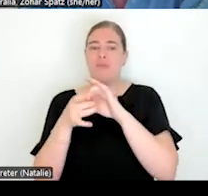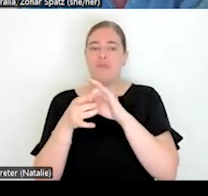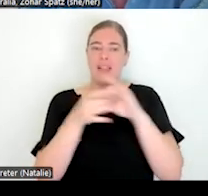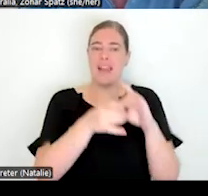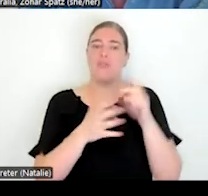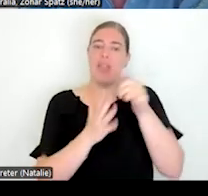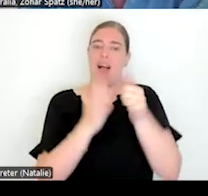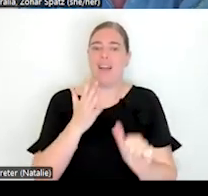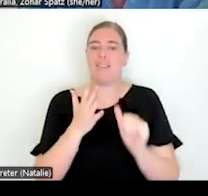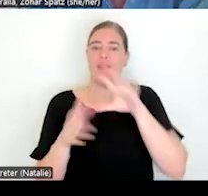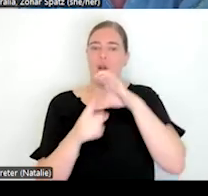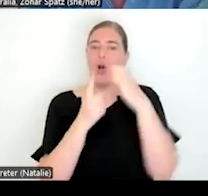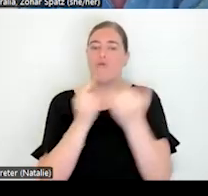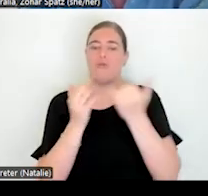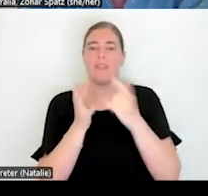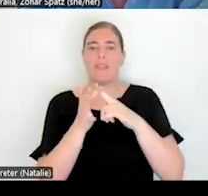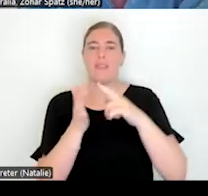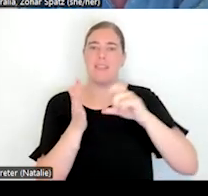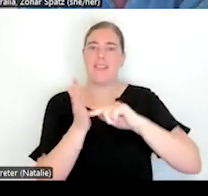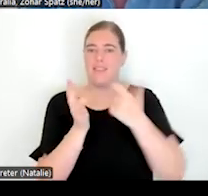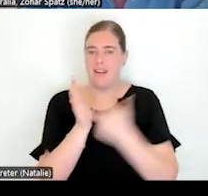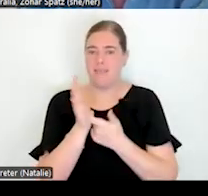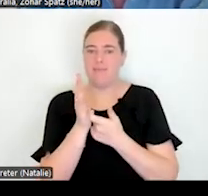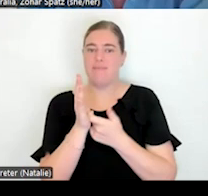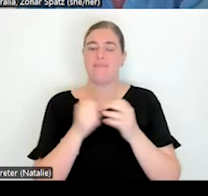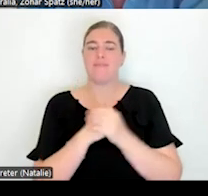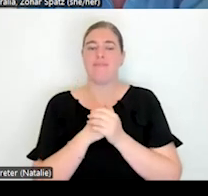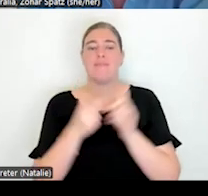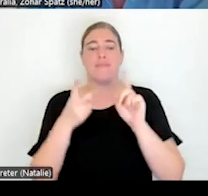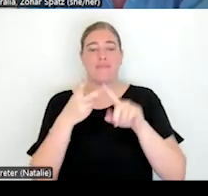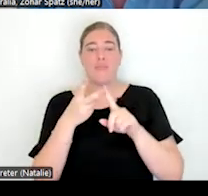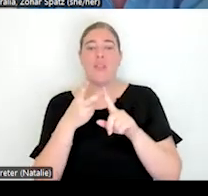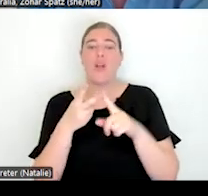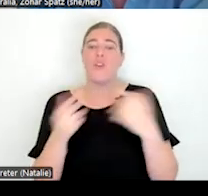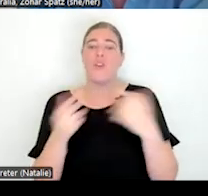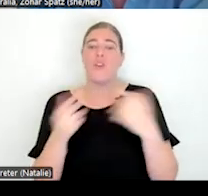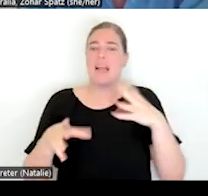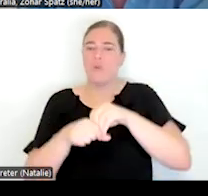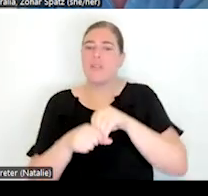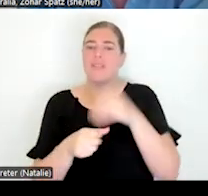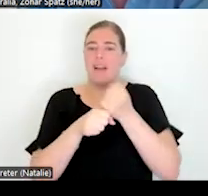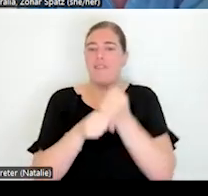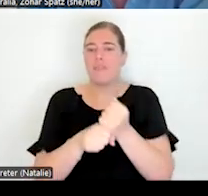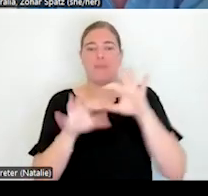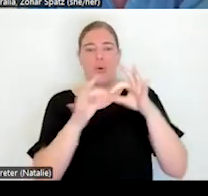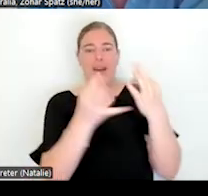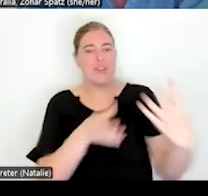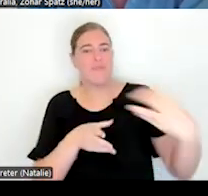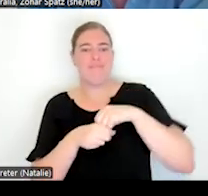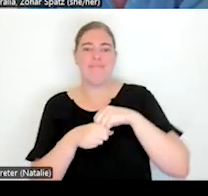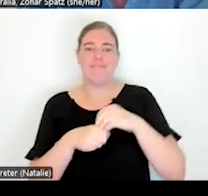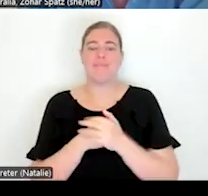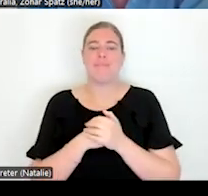strong and inclusive governments and organisations. And priority 3, engaging the audience,